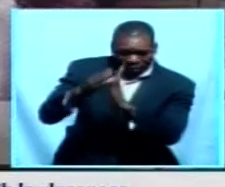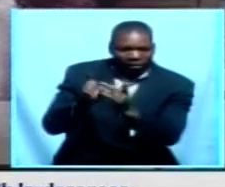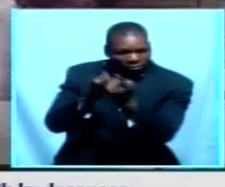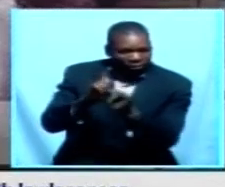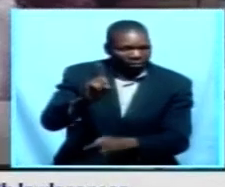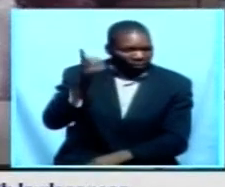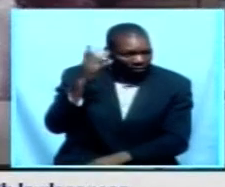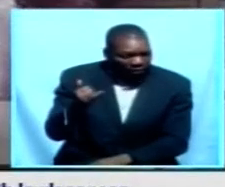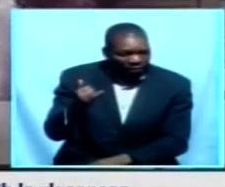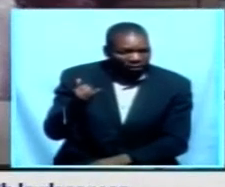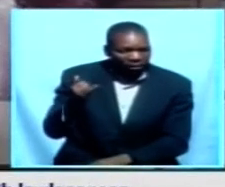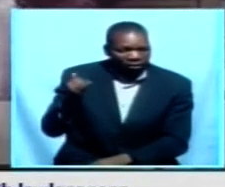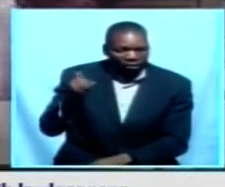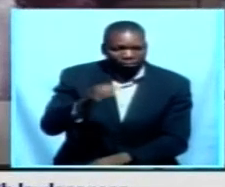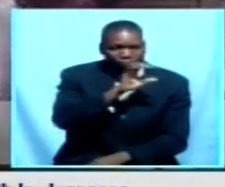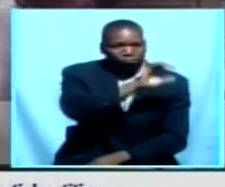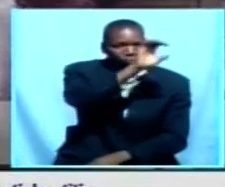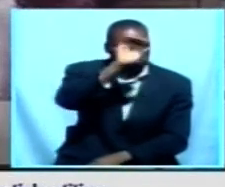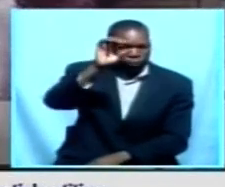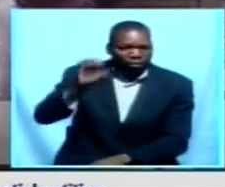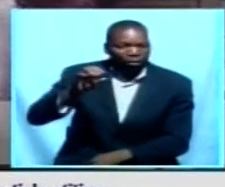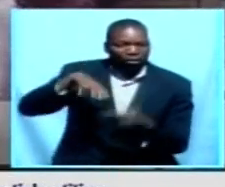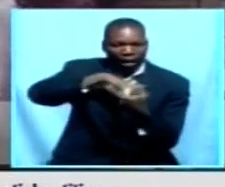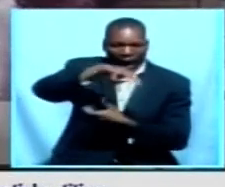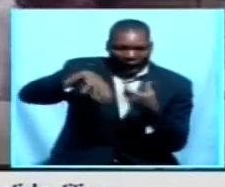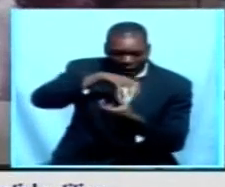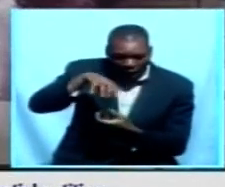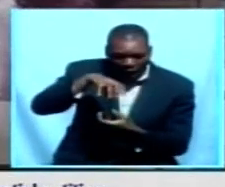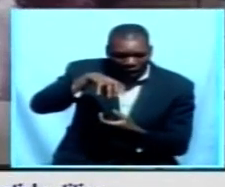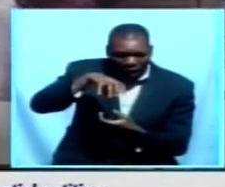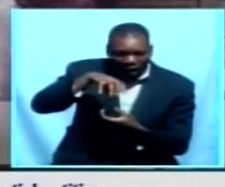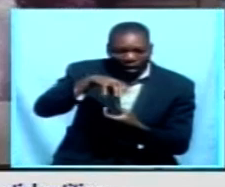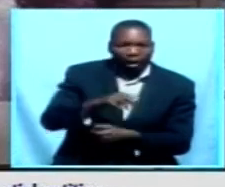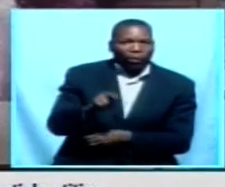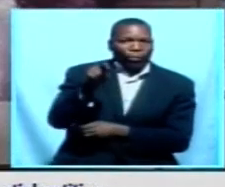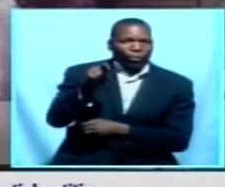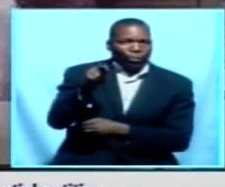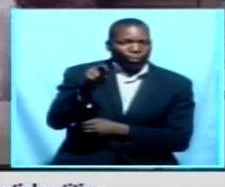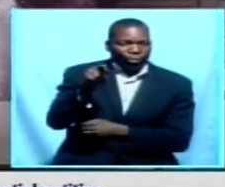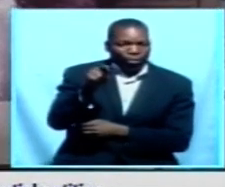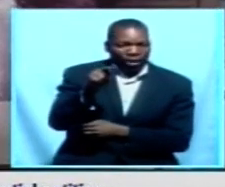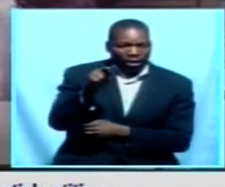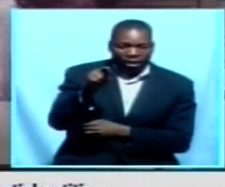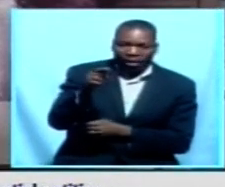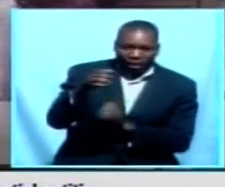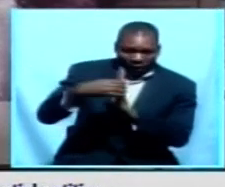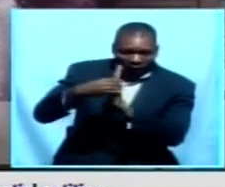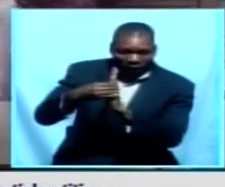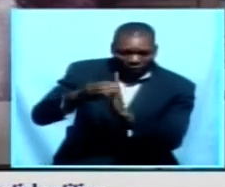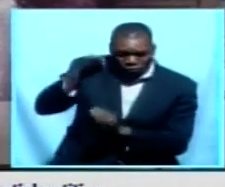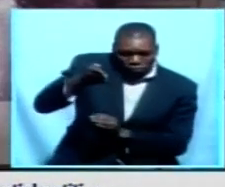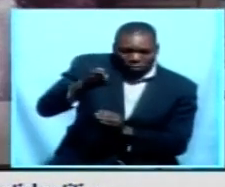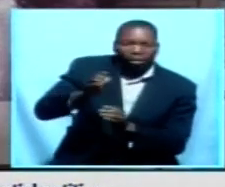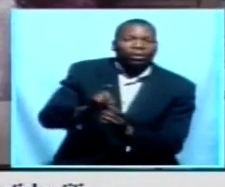some parts of the country. PF Secretary General Davis Chama has since challenged the UPND leadership to order